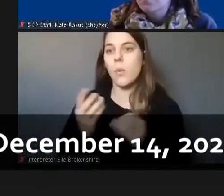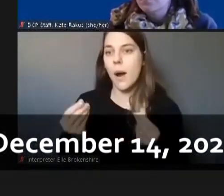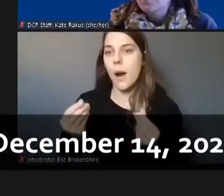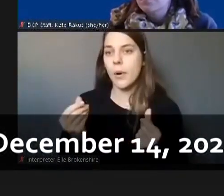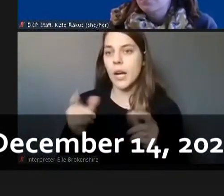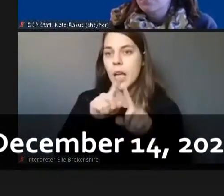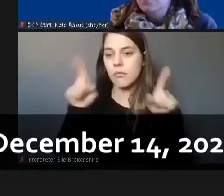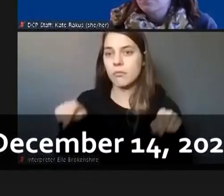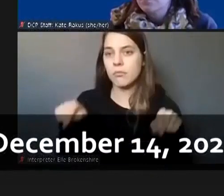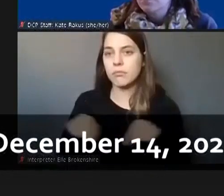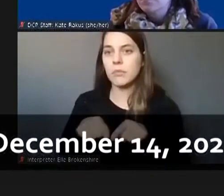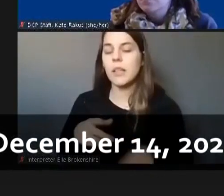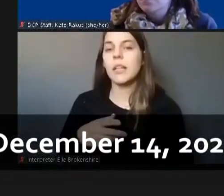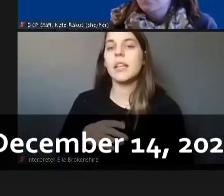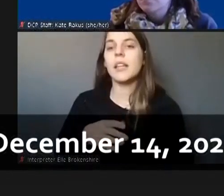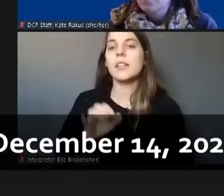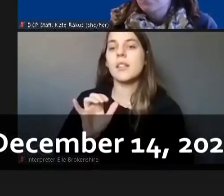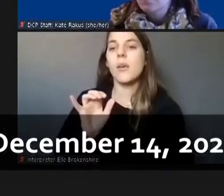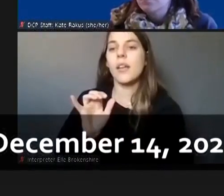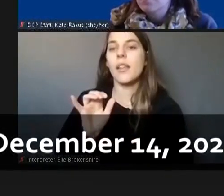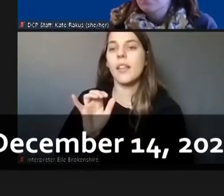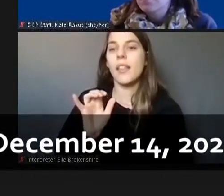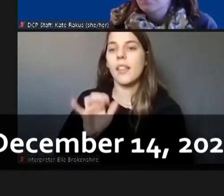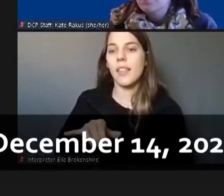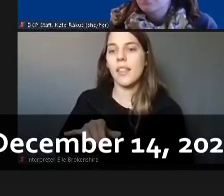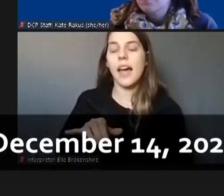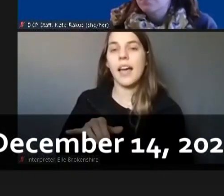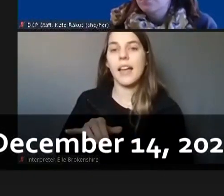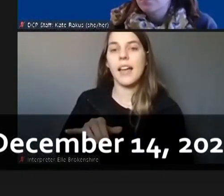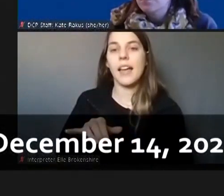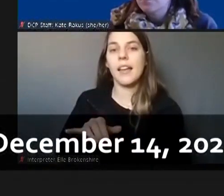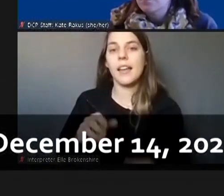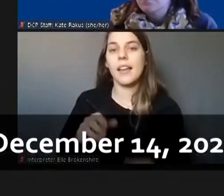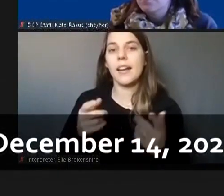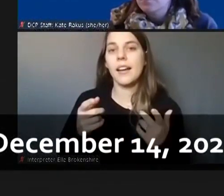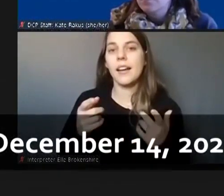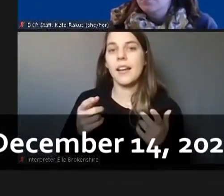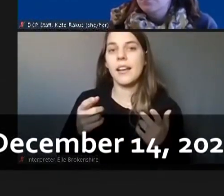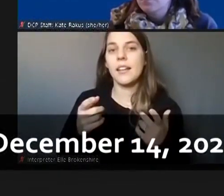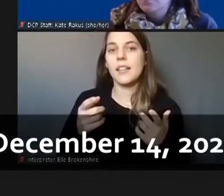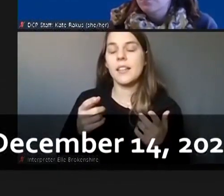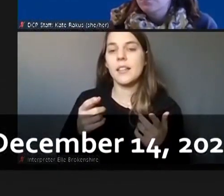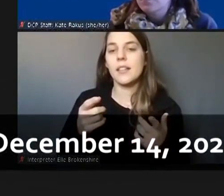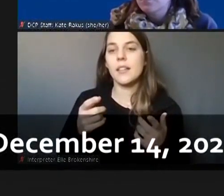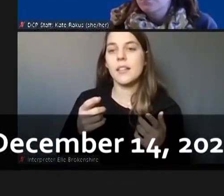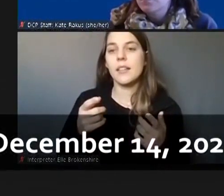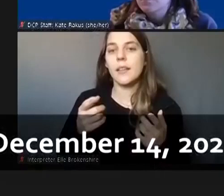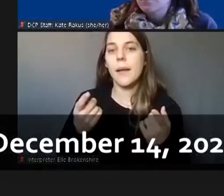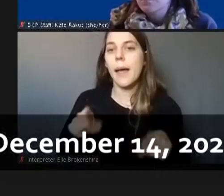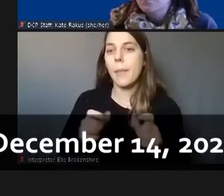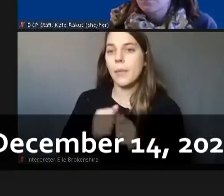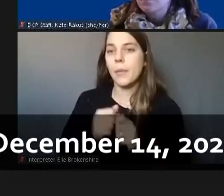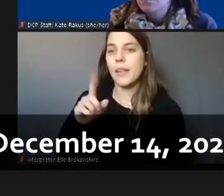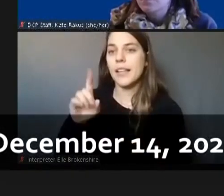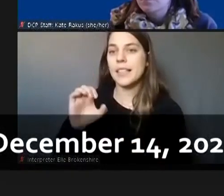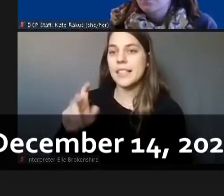that comes into play as we found with decks and porches, that there really are a lot of sort of